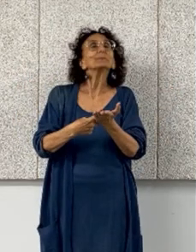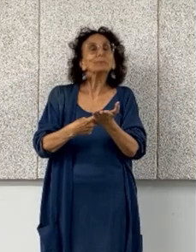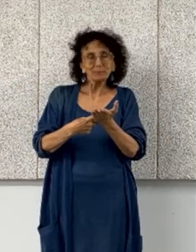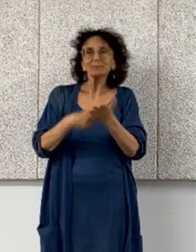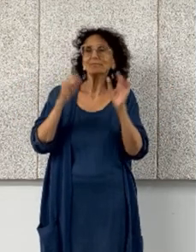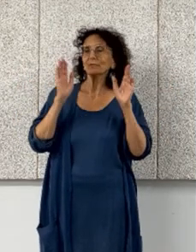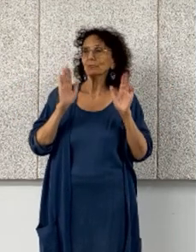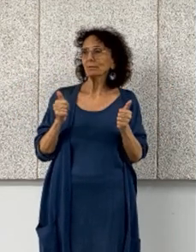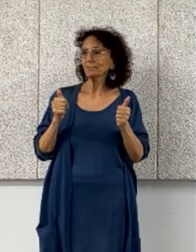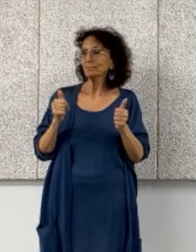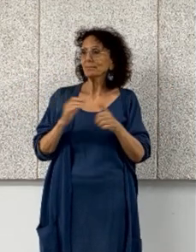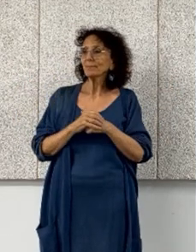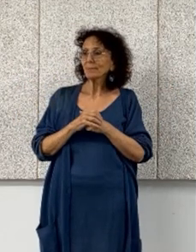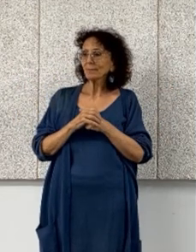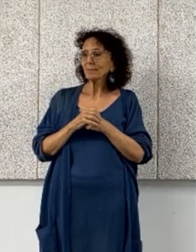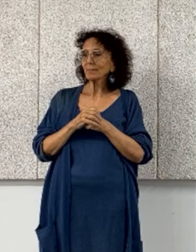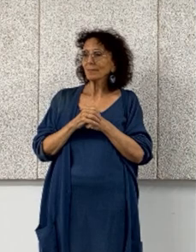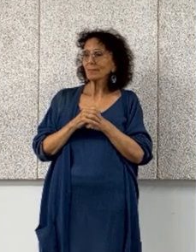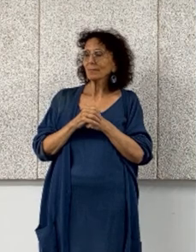do it.